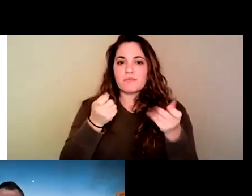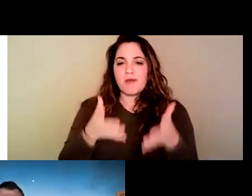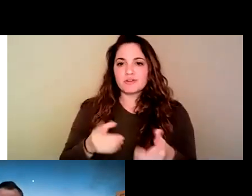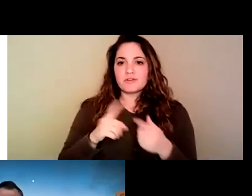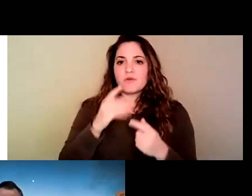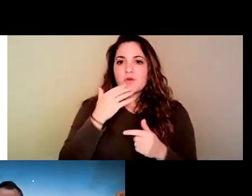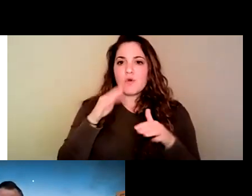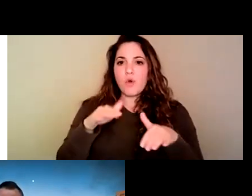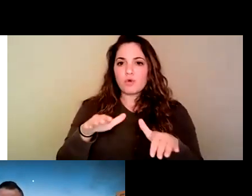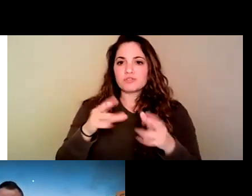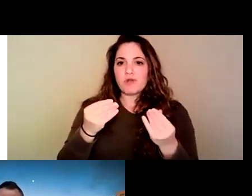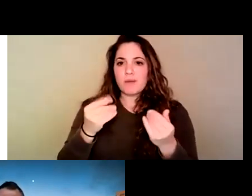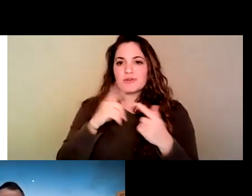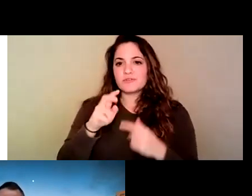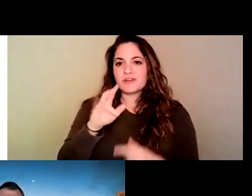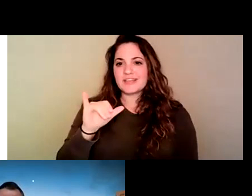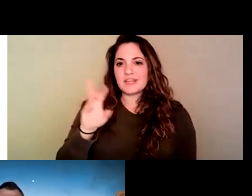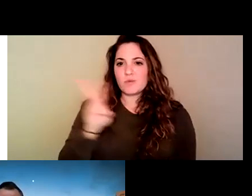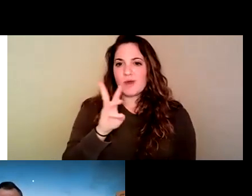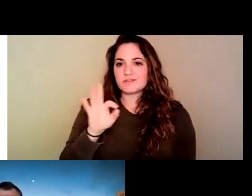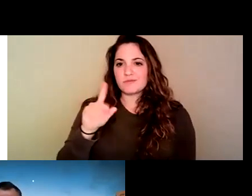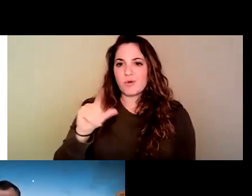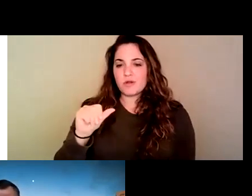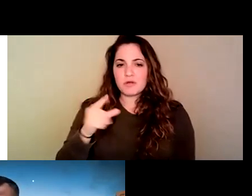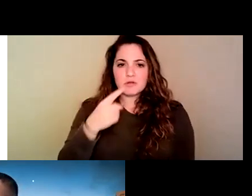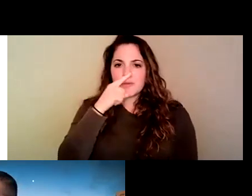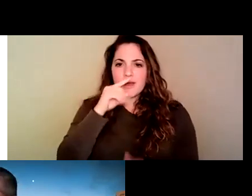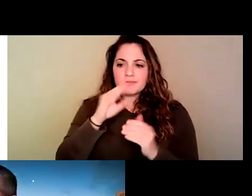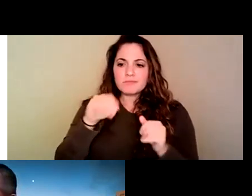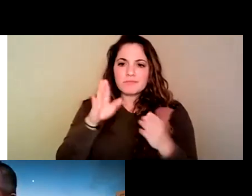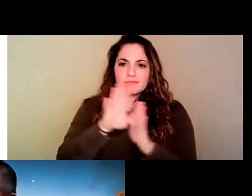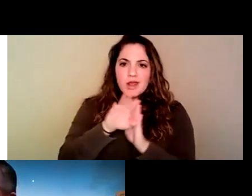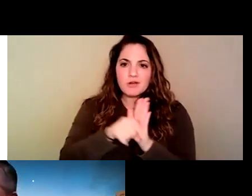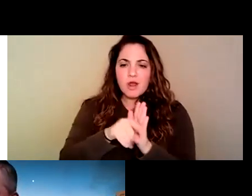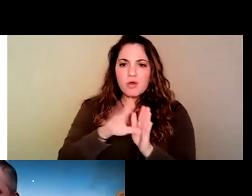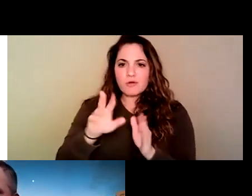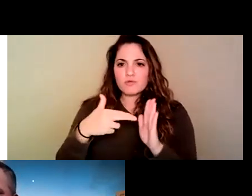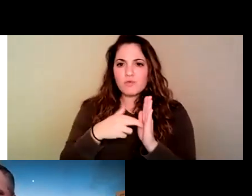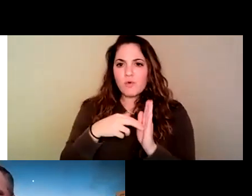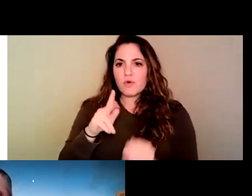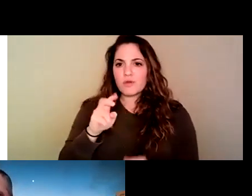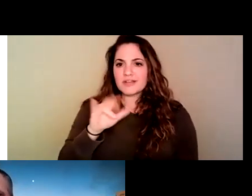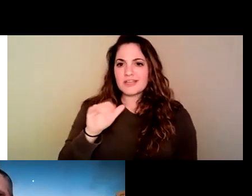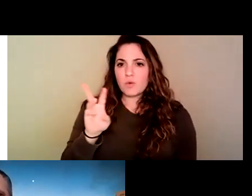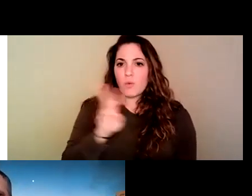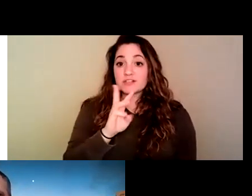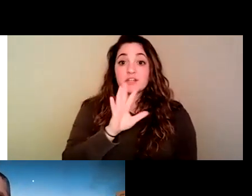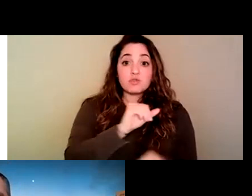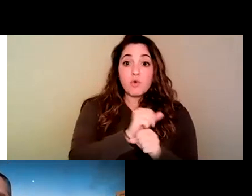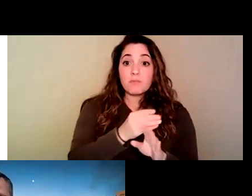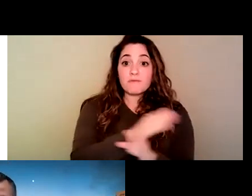Florida. Rick, could you give us a little bit of background in terms of your role in Key West and what things were like prior to the